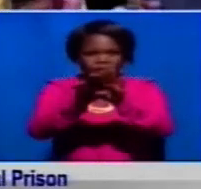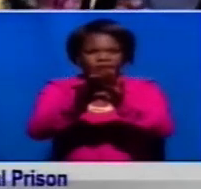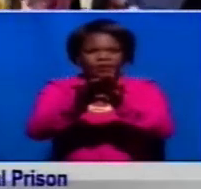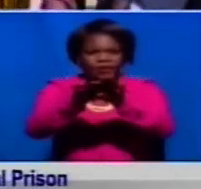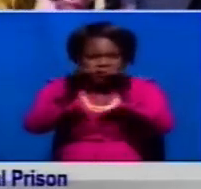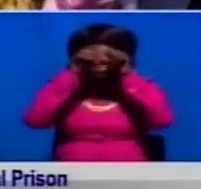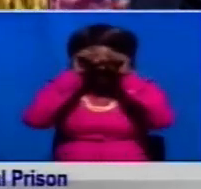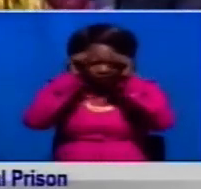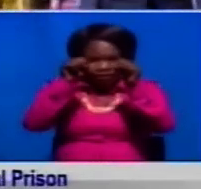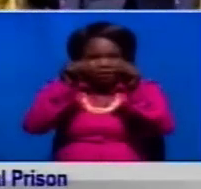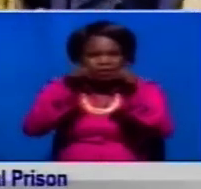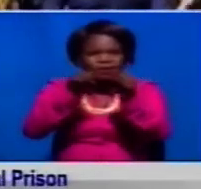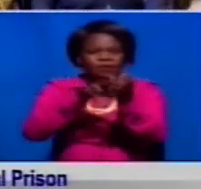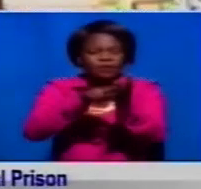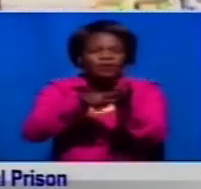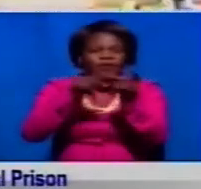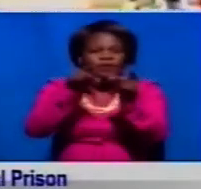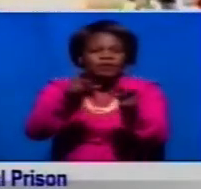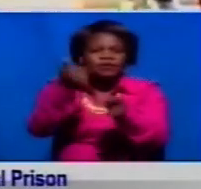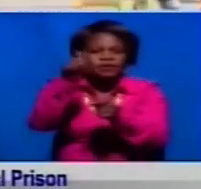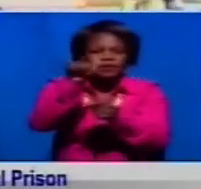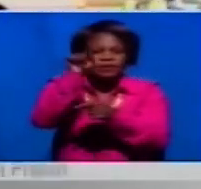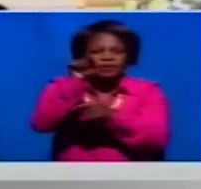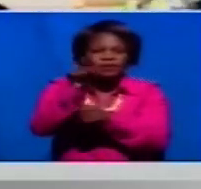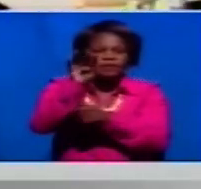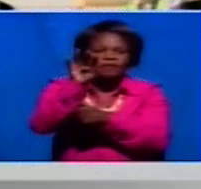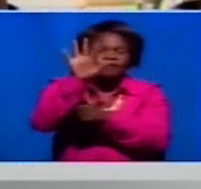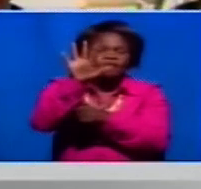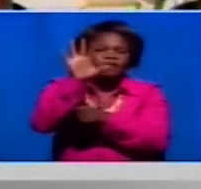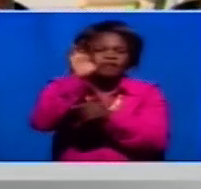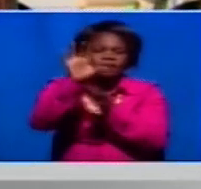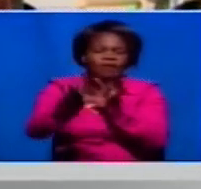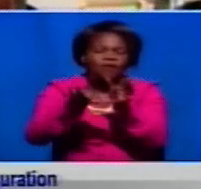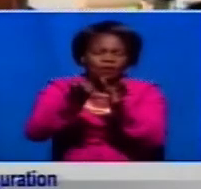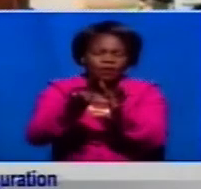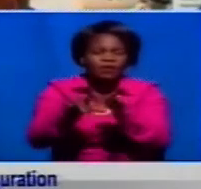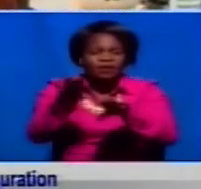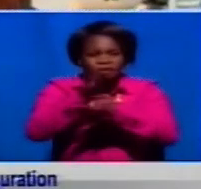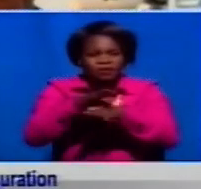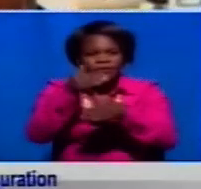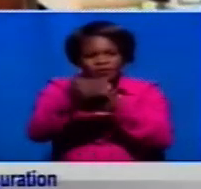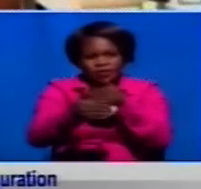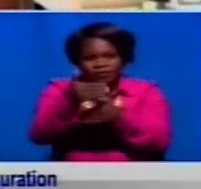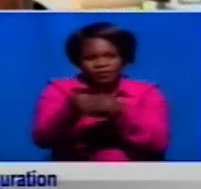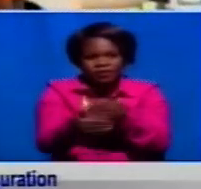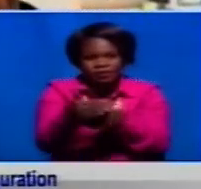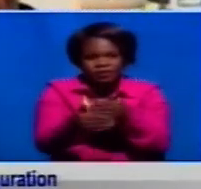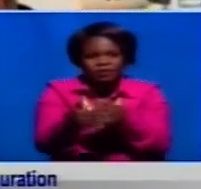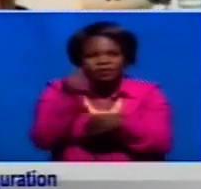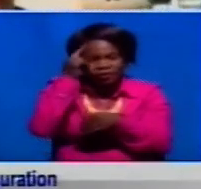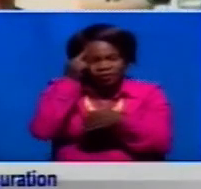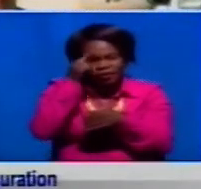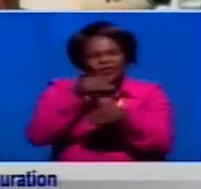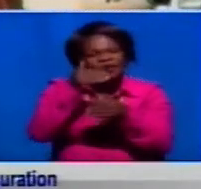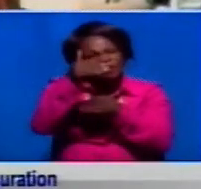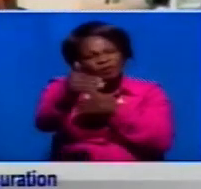touched down at 10:45 hours. Zambians are neighbors, but I think they're beyond neighbors.